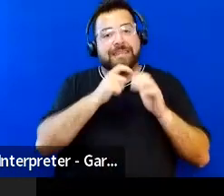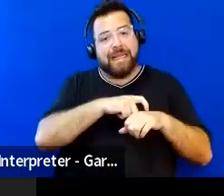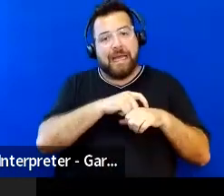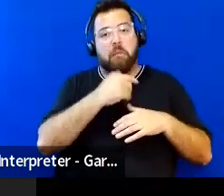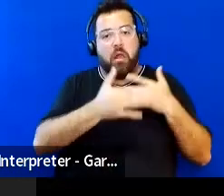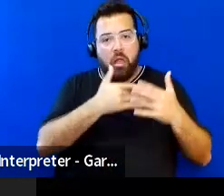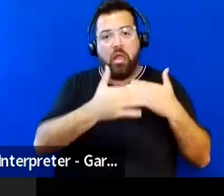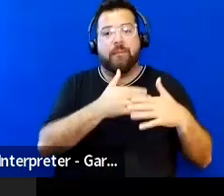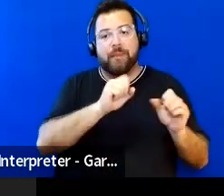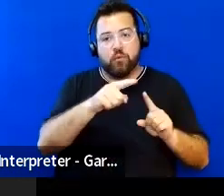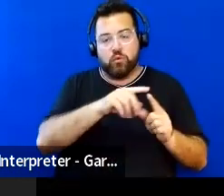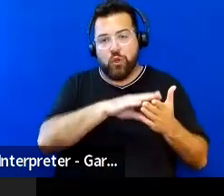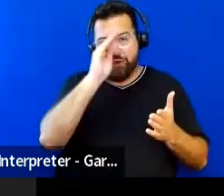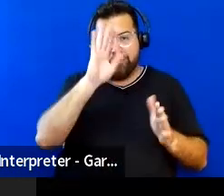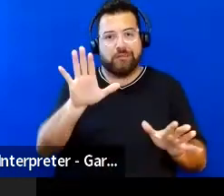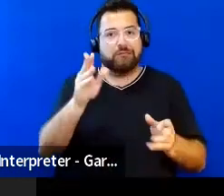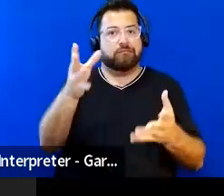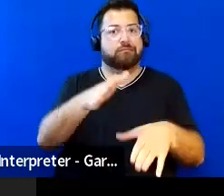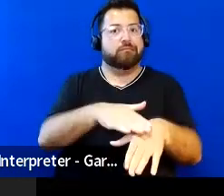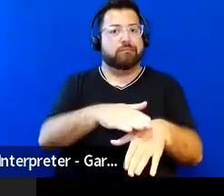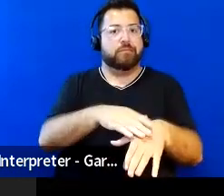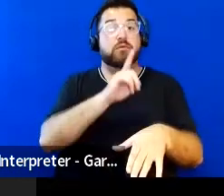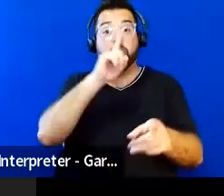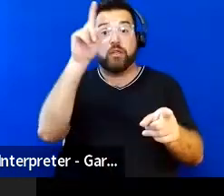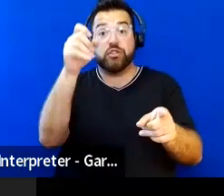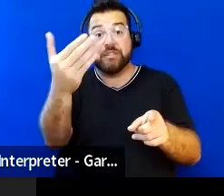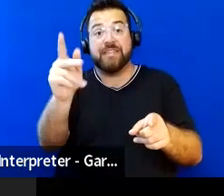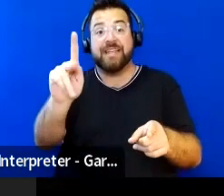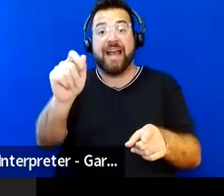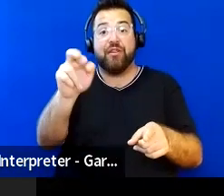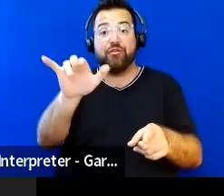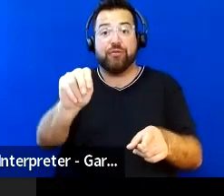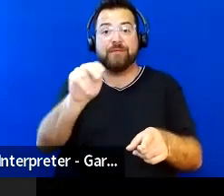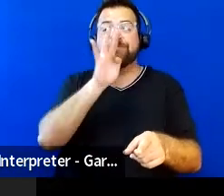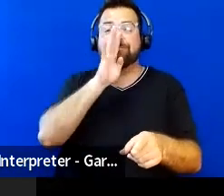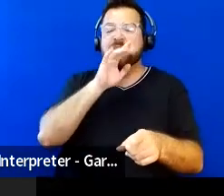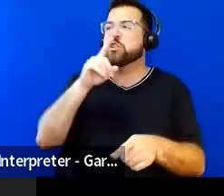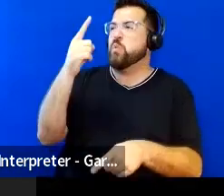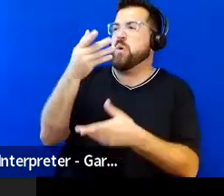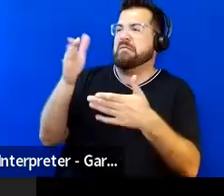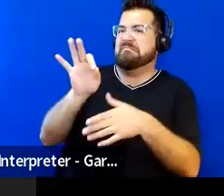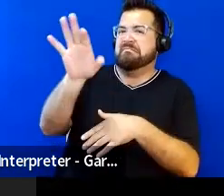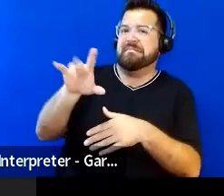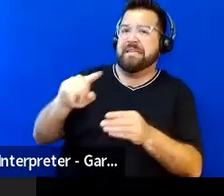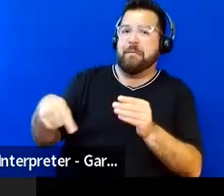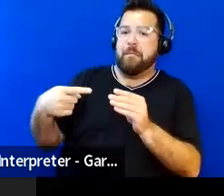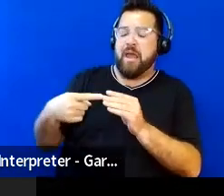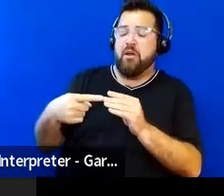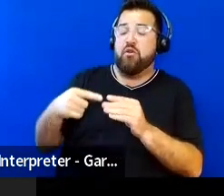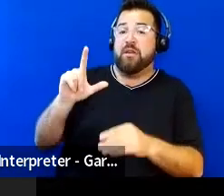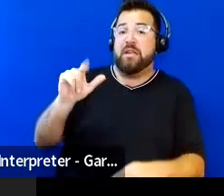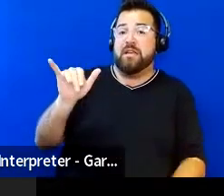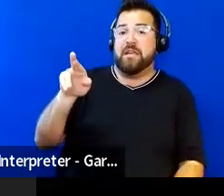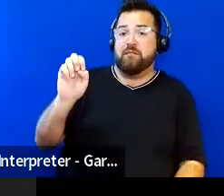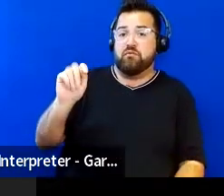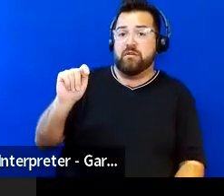So I'll just caution you. Yeah, Catherine? One brief note with the LibreText